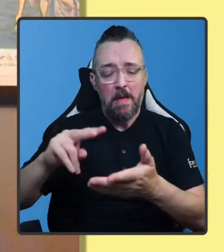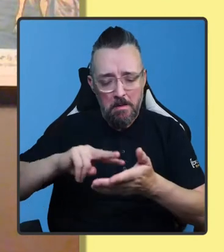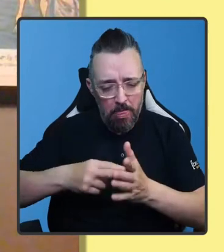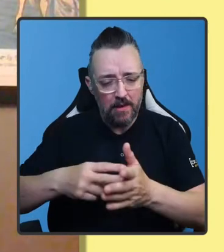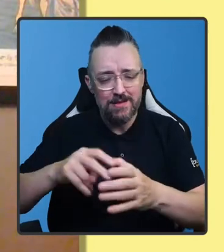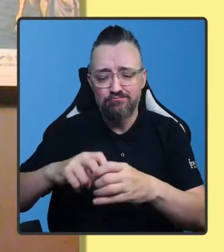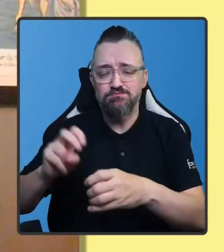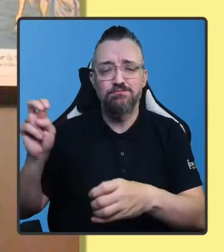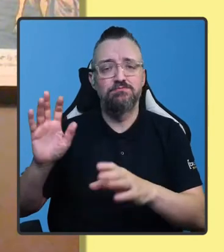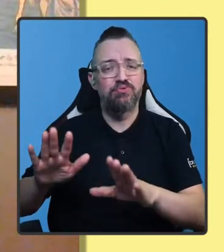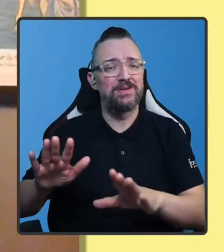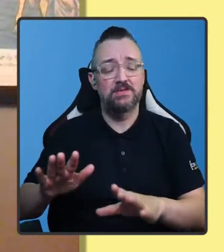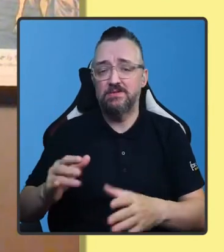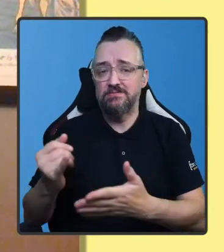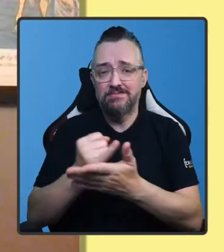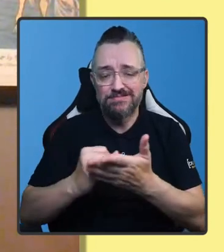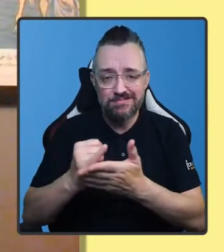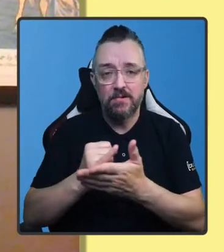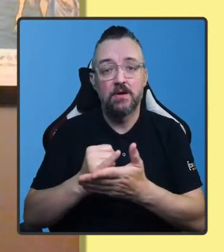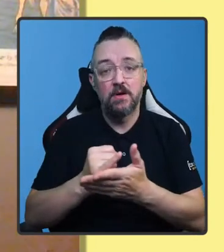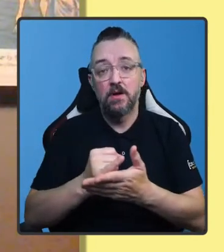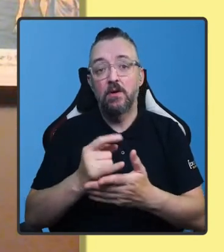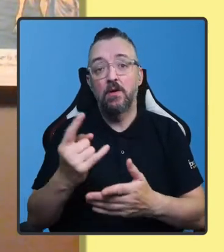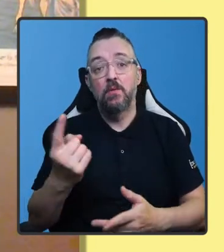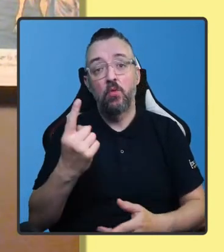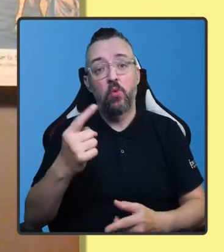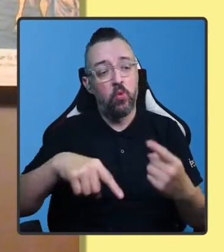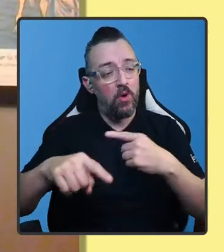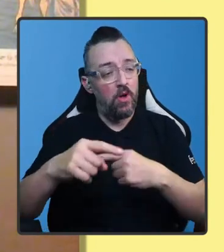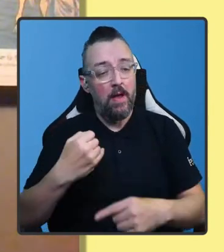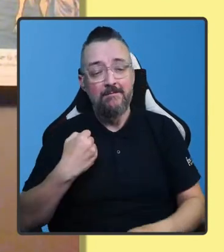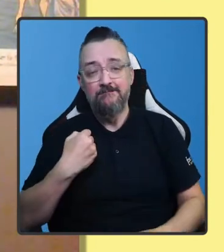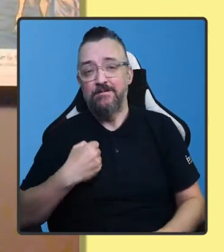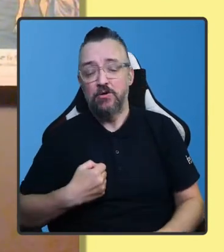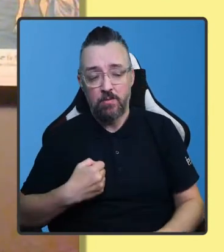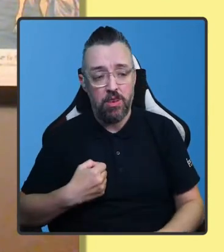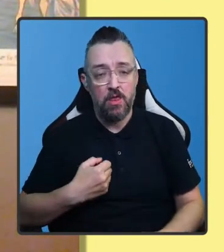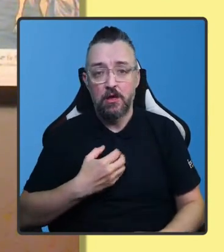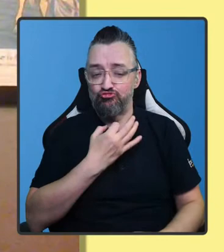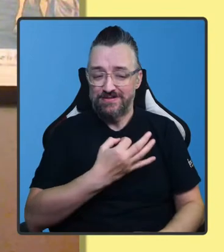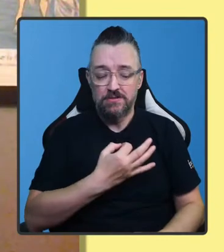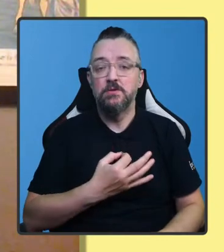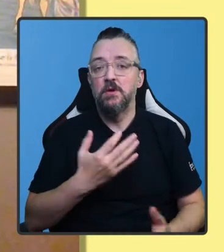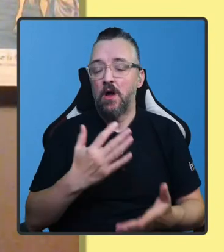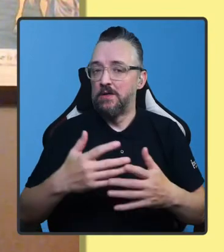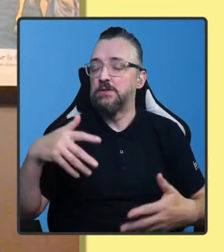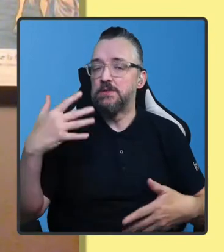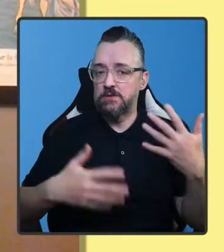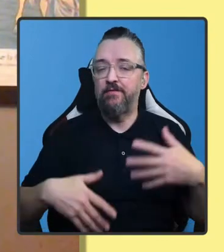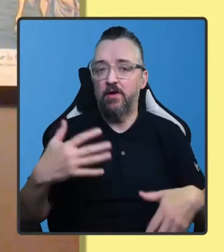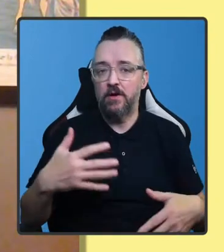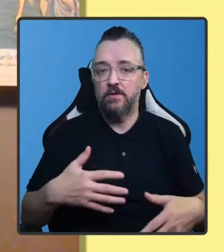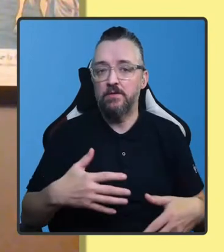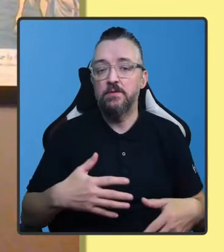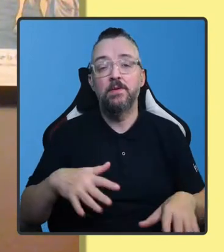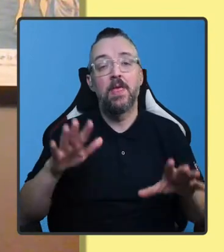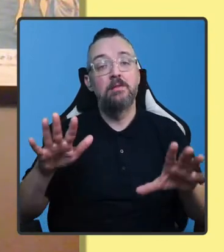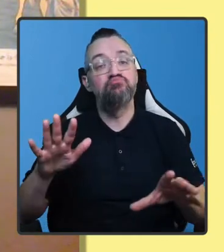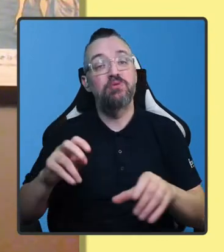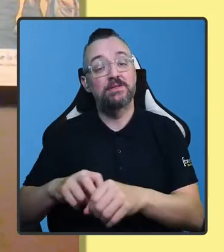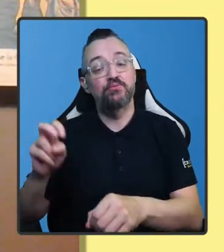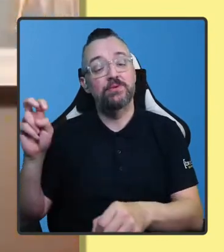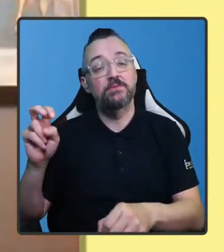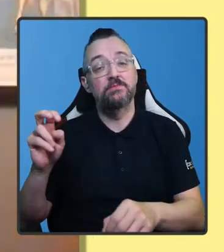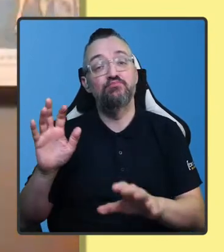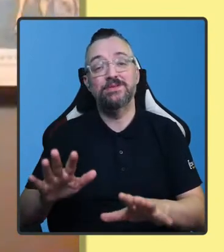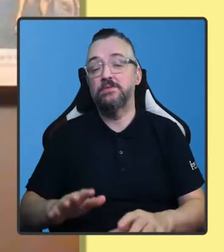crisis management. And the most vulnerable in society are suffering hugely as a result. Brexit Britain is broken. It's run